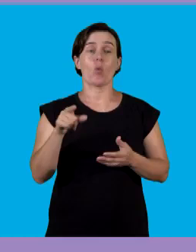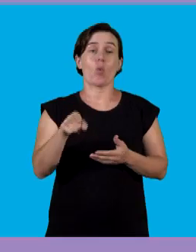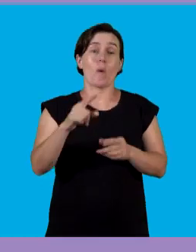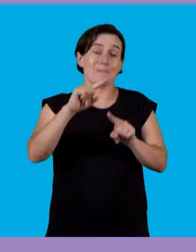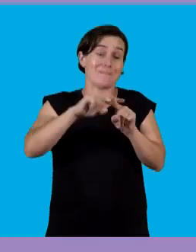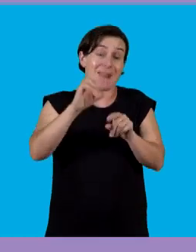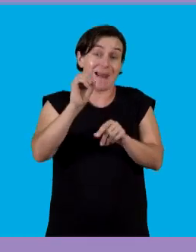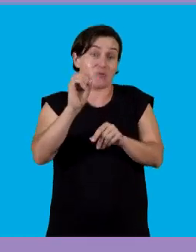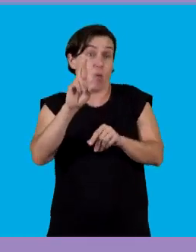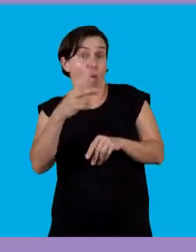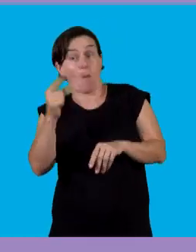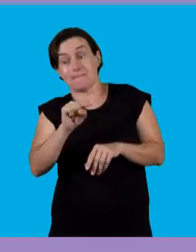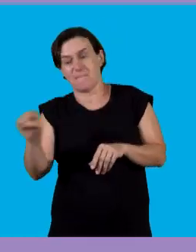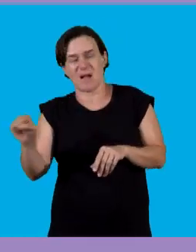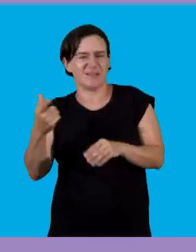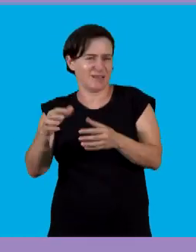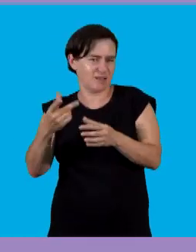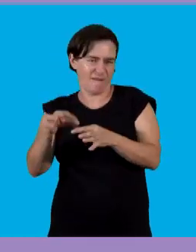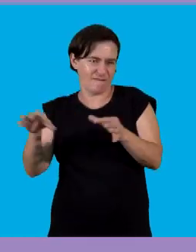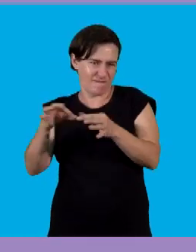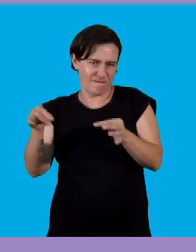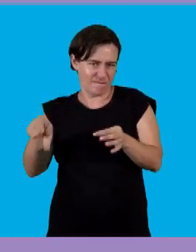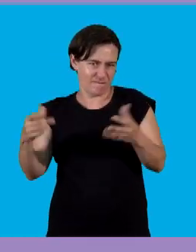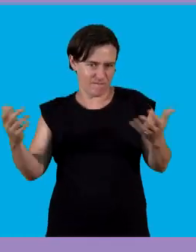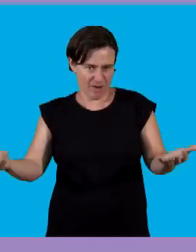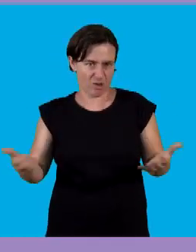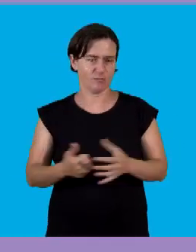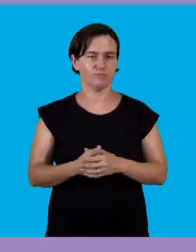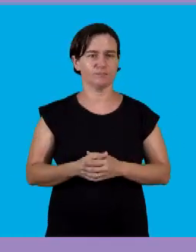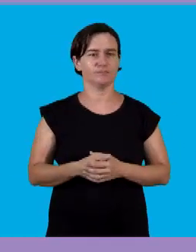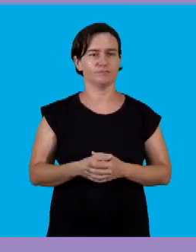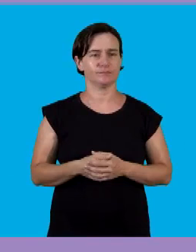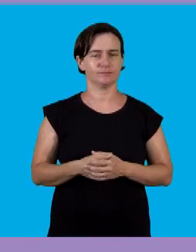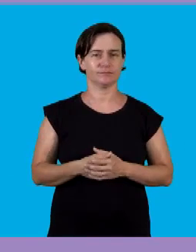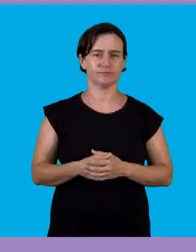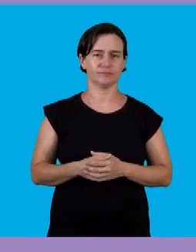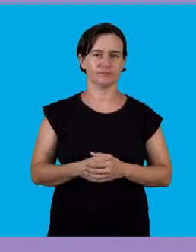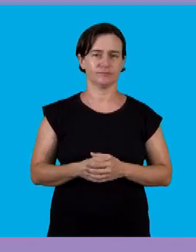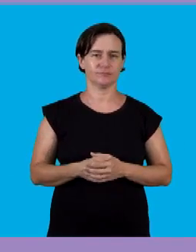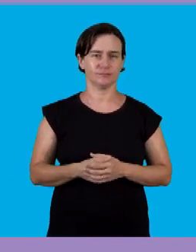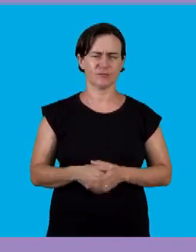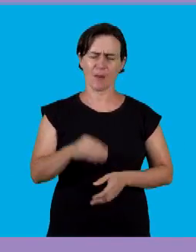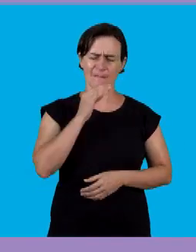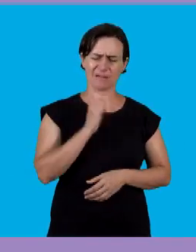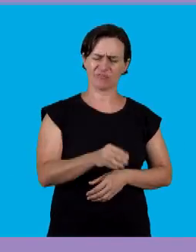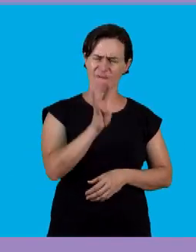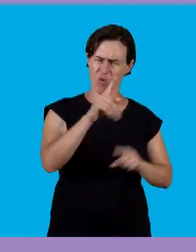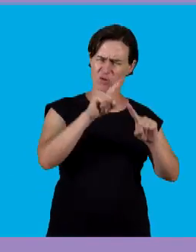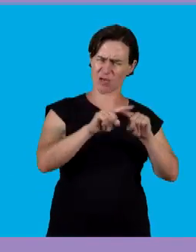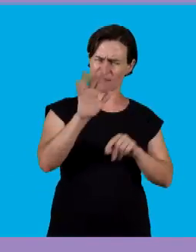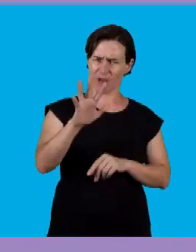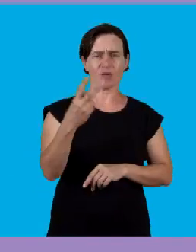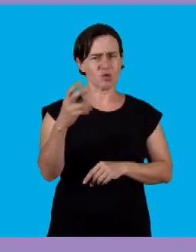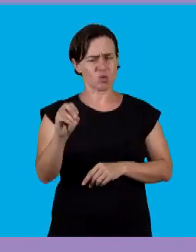what constant we need to add or subtract to get to that 19. So 4 multiplied by 5 is